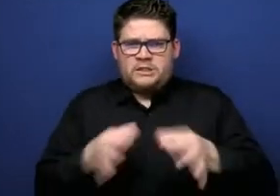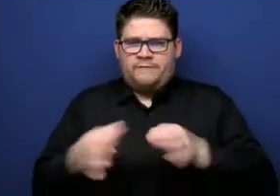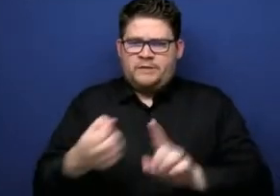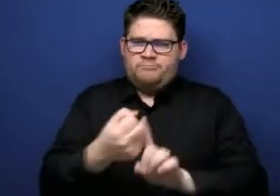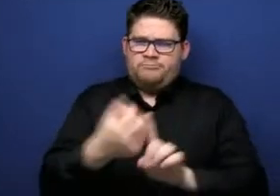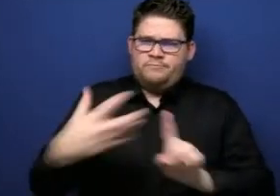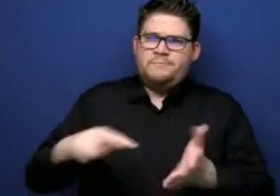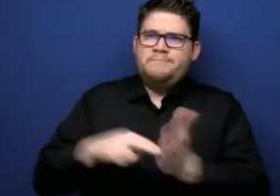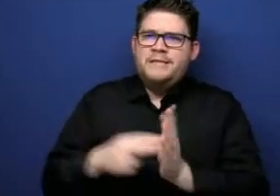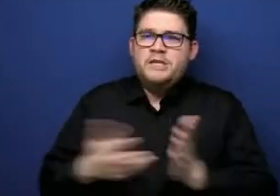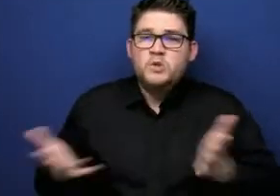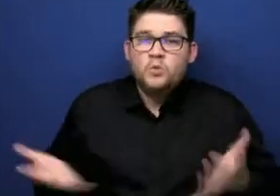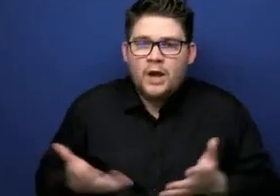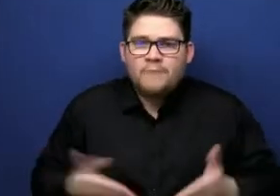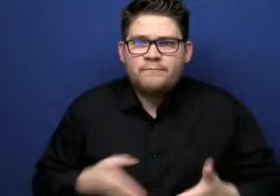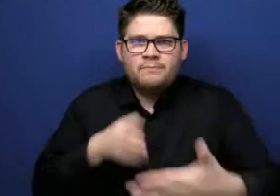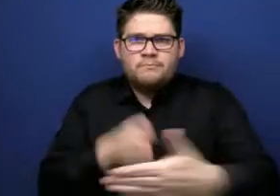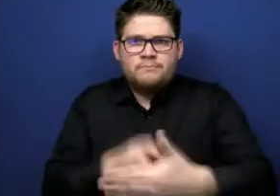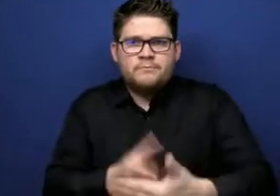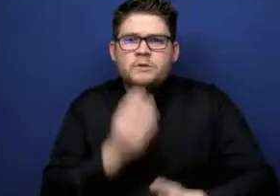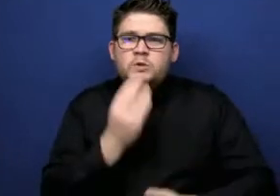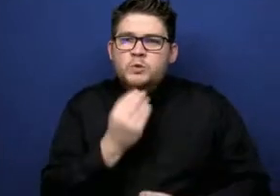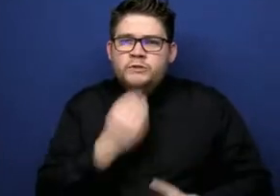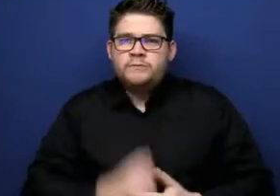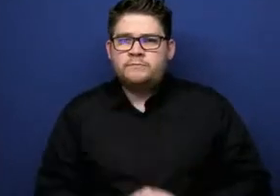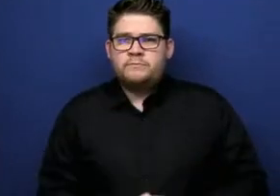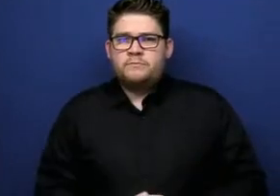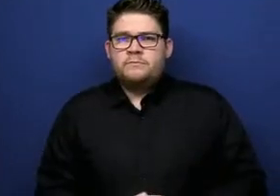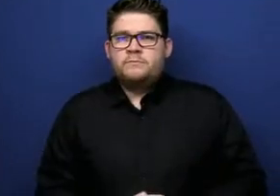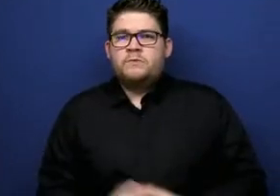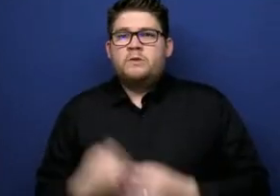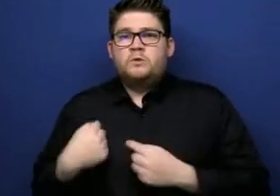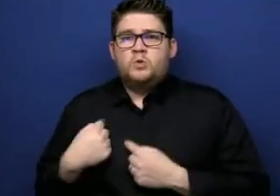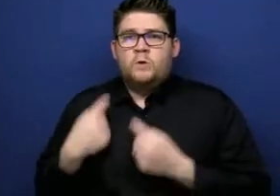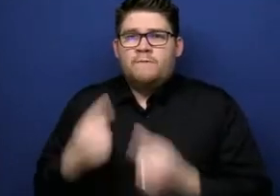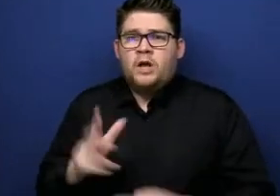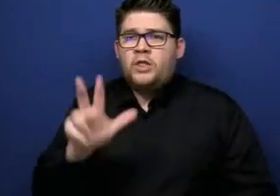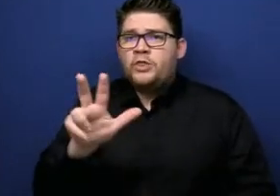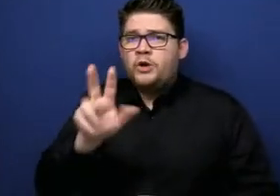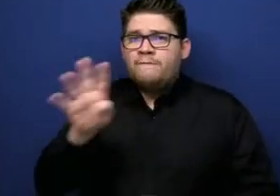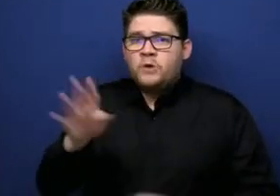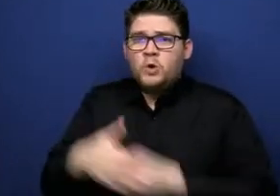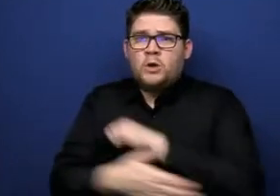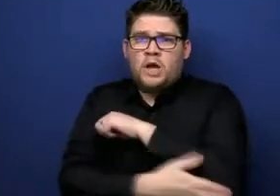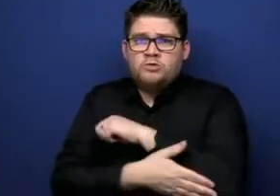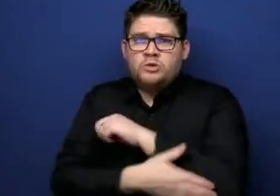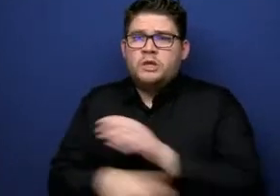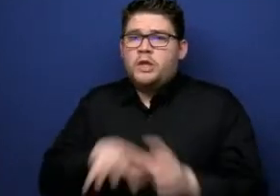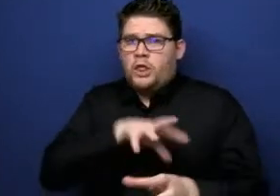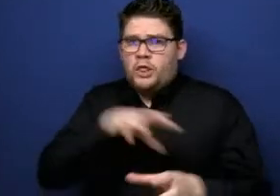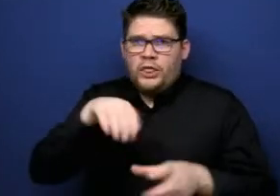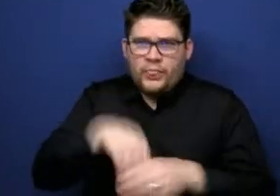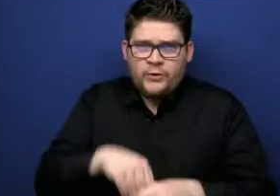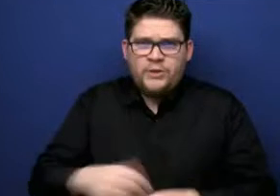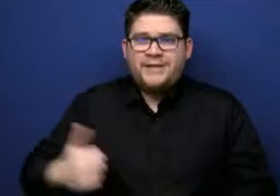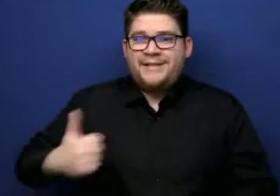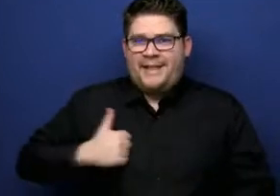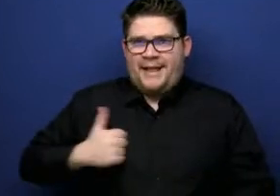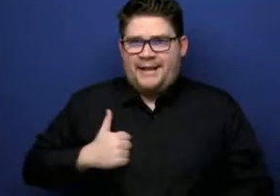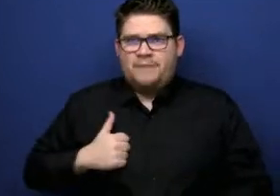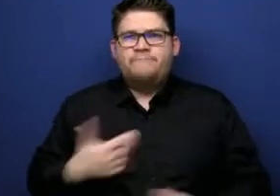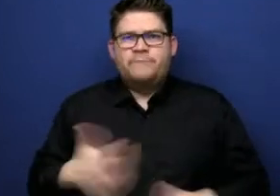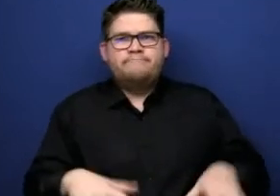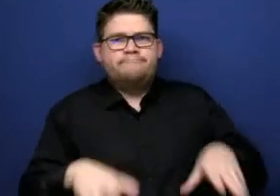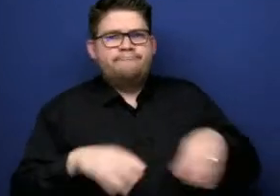date, 34 countries around the world, including Canada, have done so, as has the province of